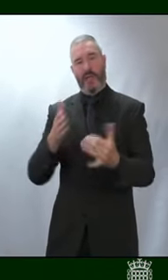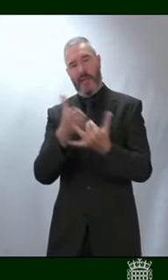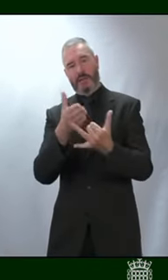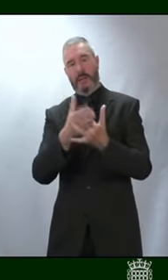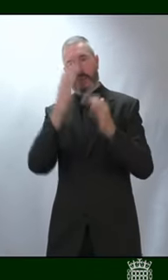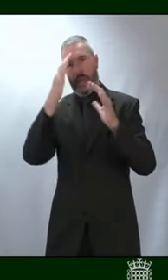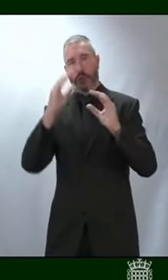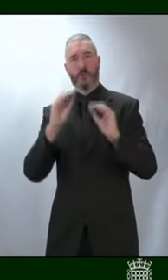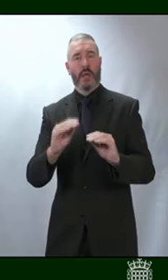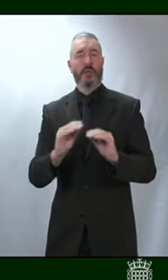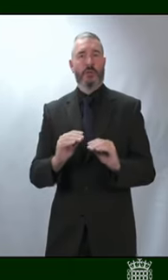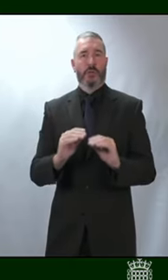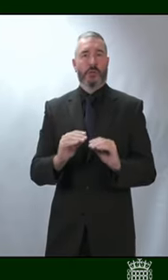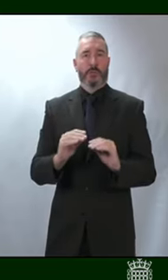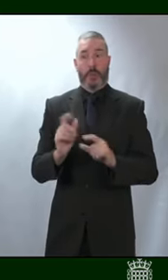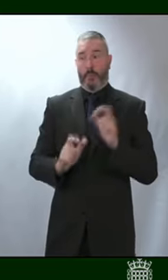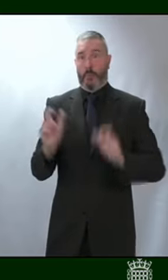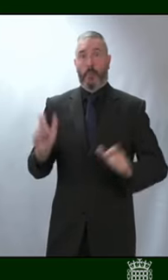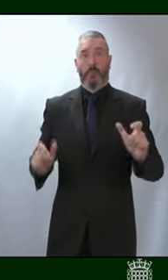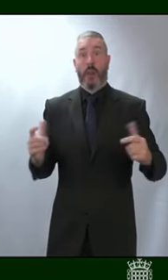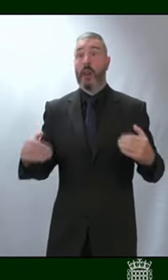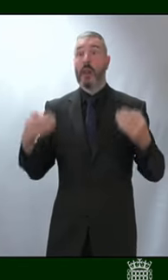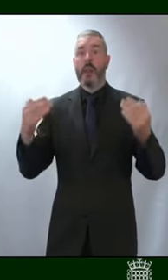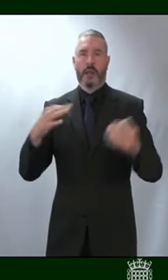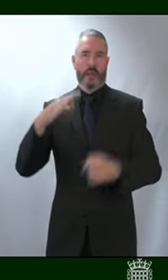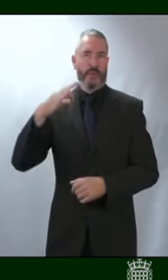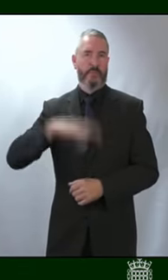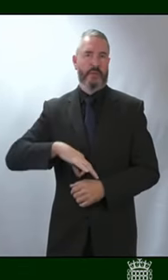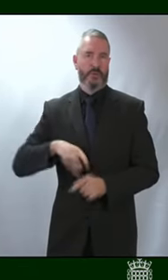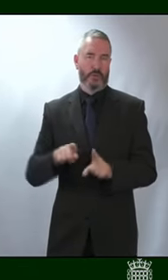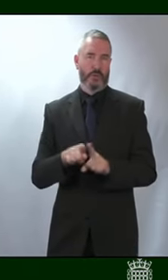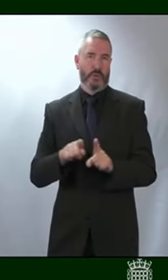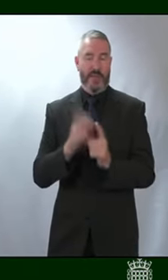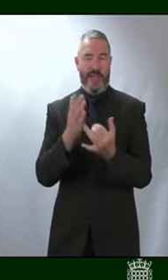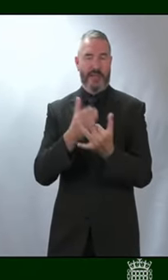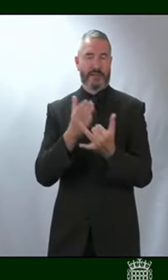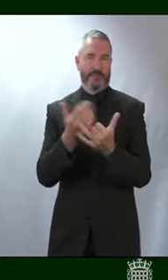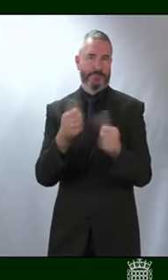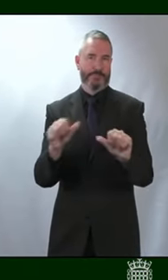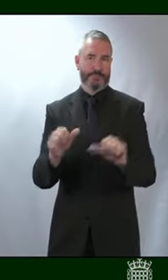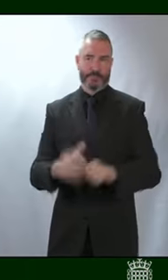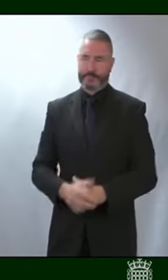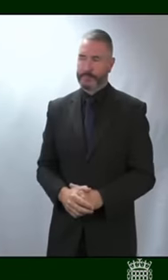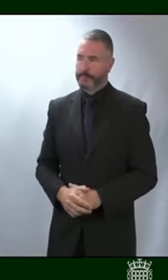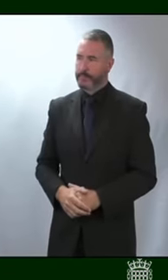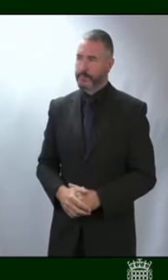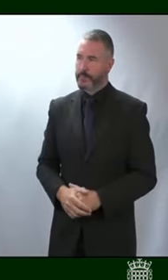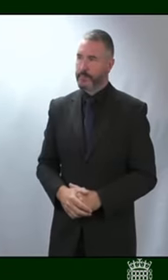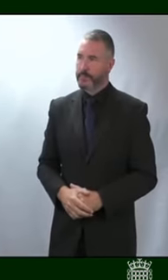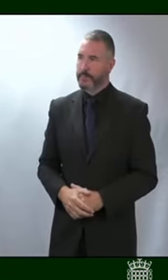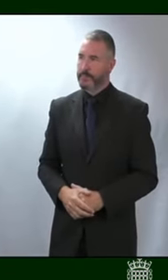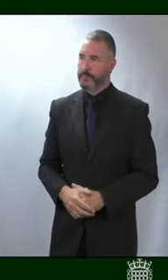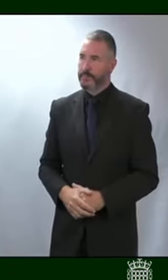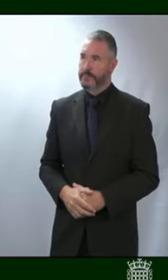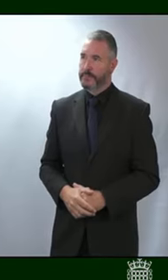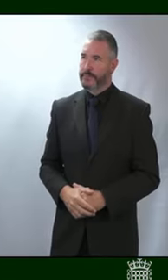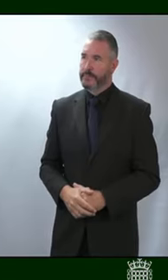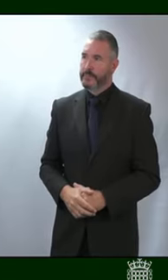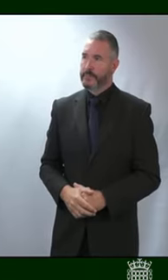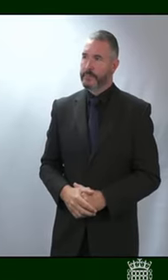the pupils the equipment and the access to the internet that they need. Thank you, Mr.